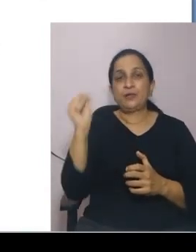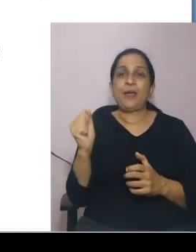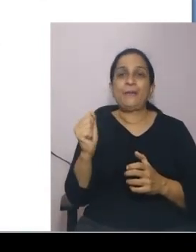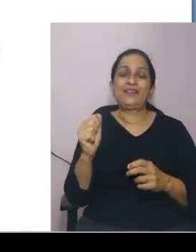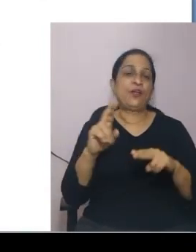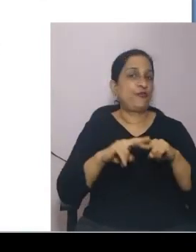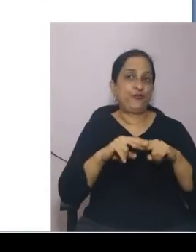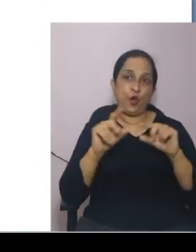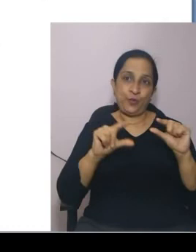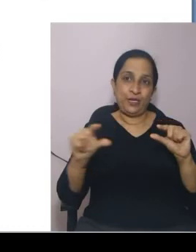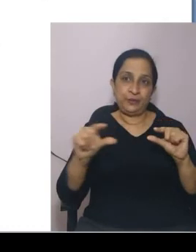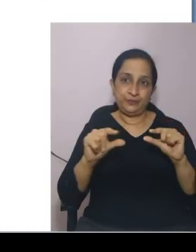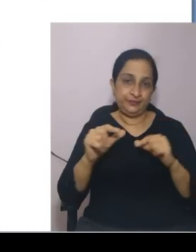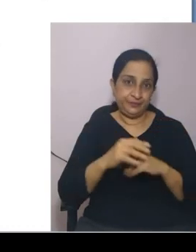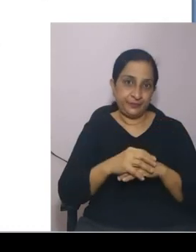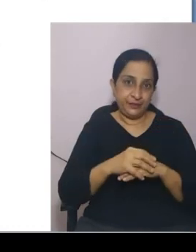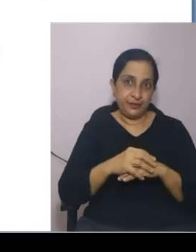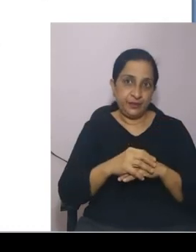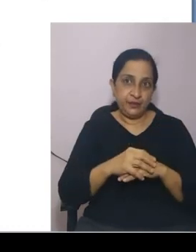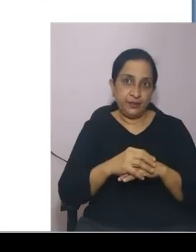points A and B,